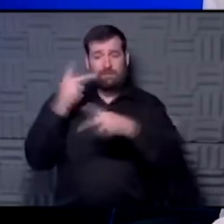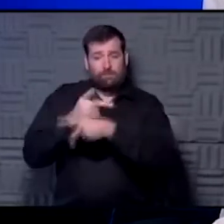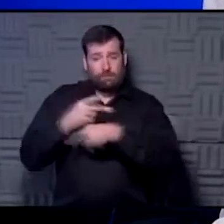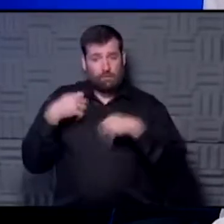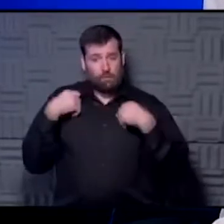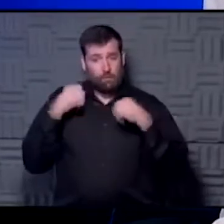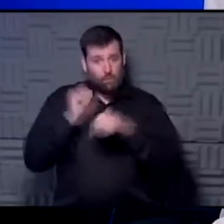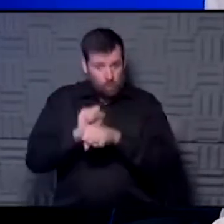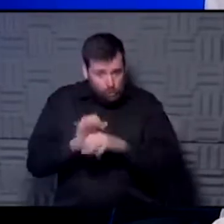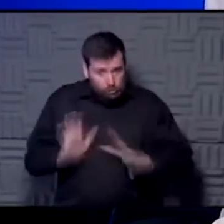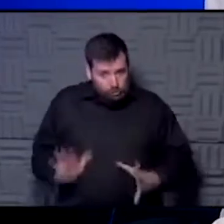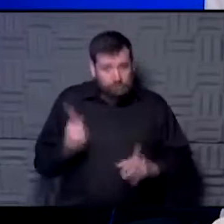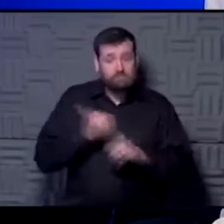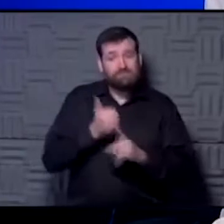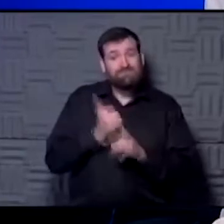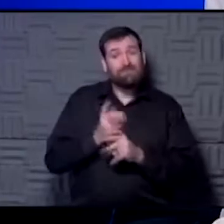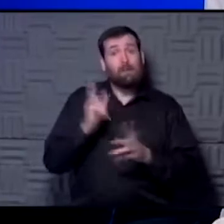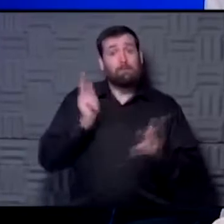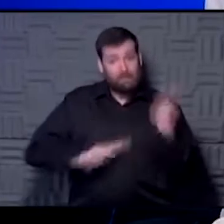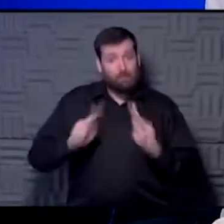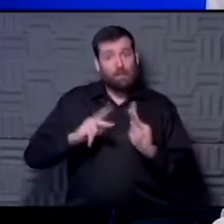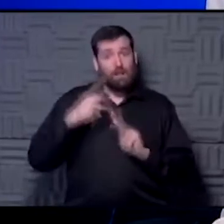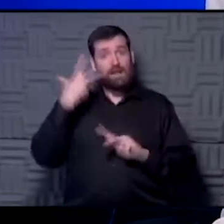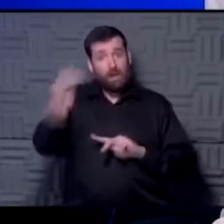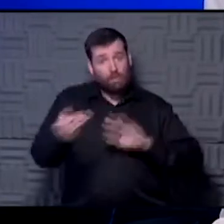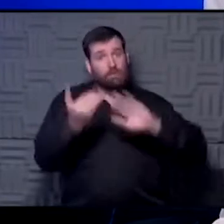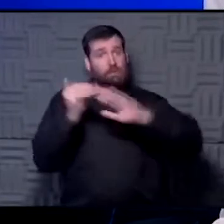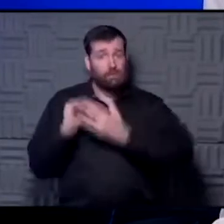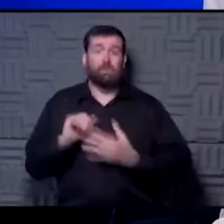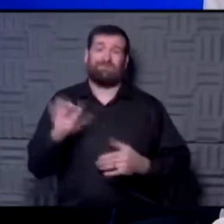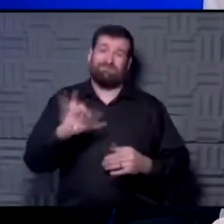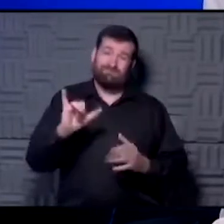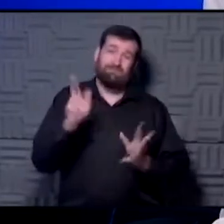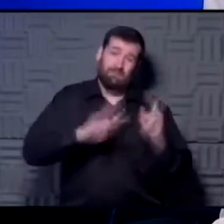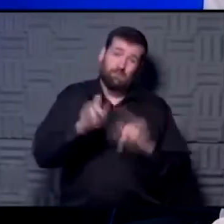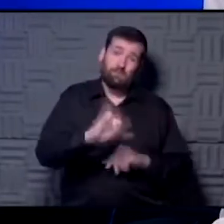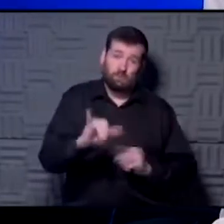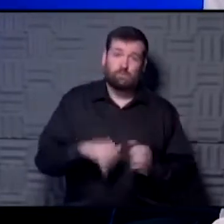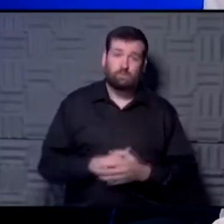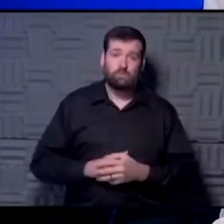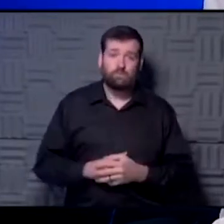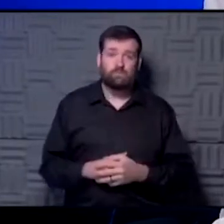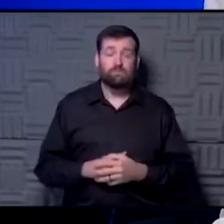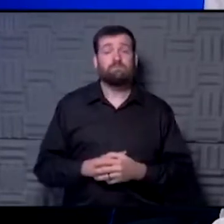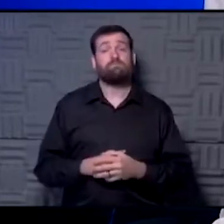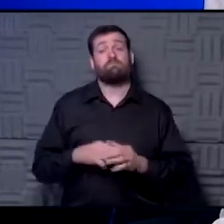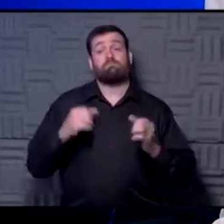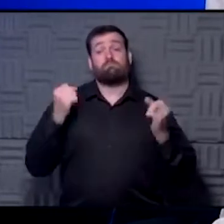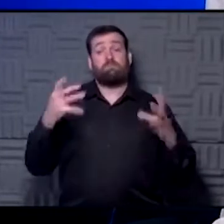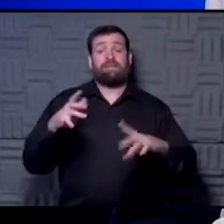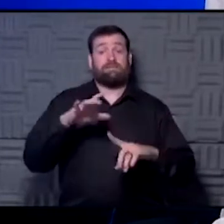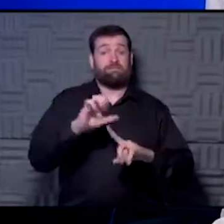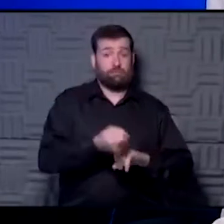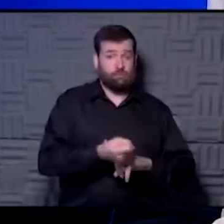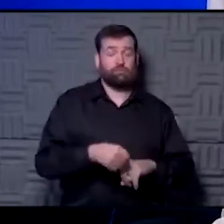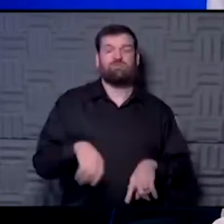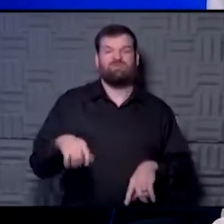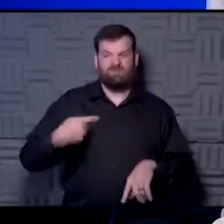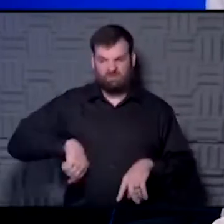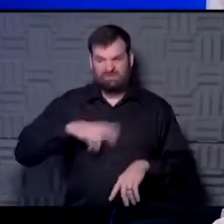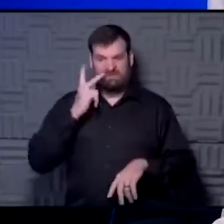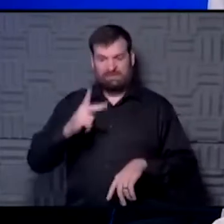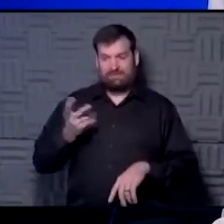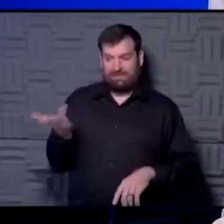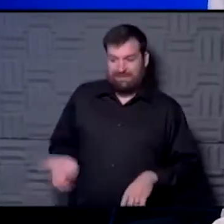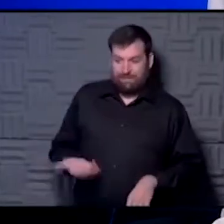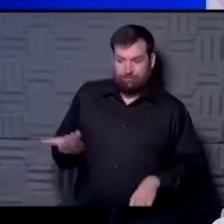also people, and they tend to go out and act in the community like people. And in many of the cases, in fact, most of the ones that we've seen in our